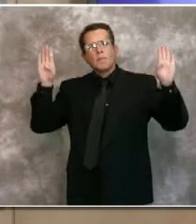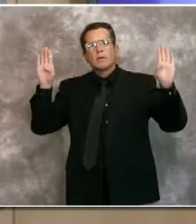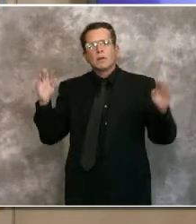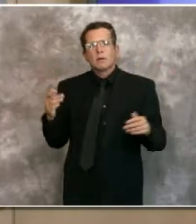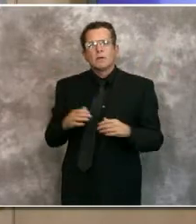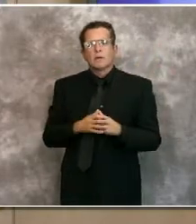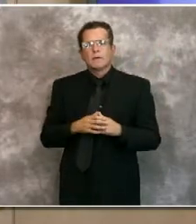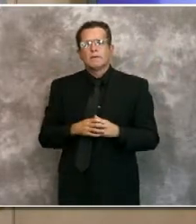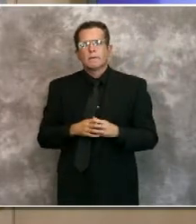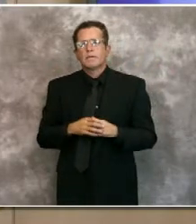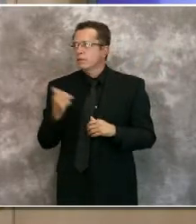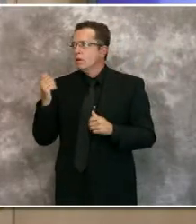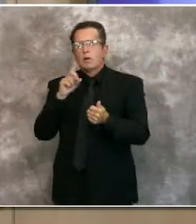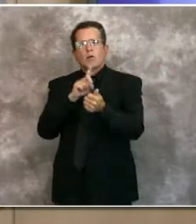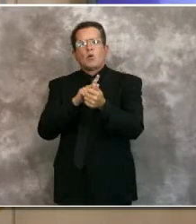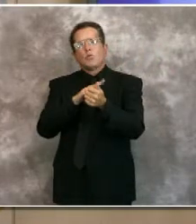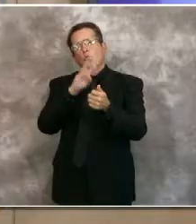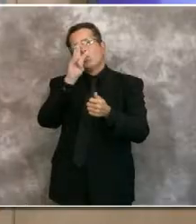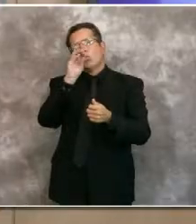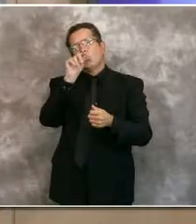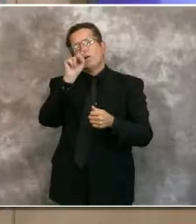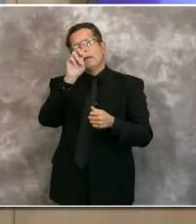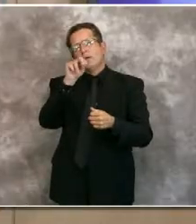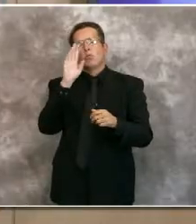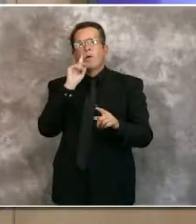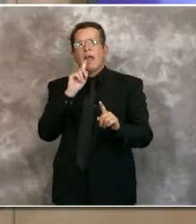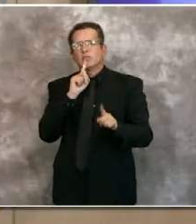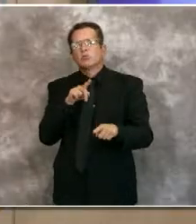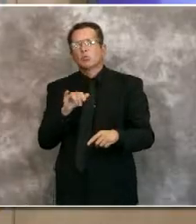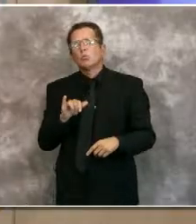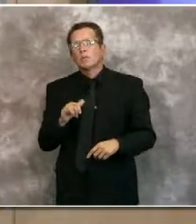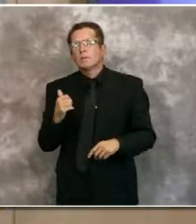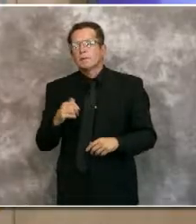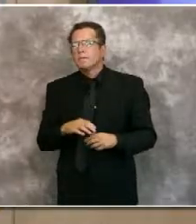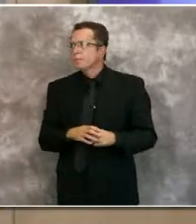Okay, Dr. Wooten's going to respond, and probably Dr. McDonald.